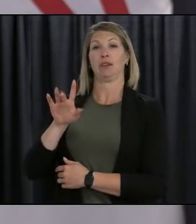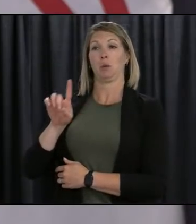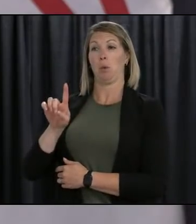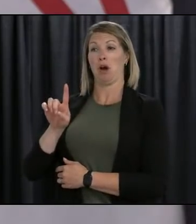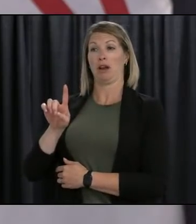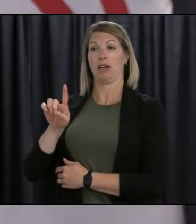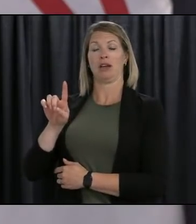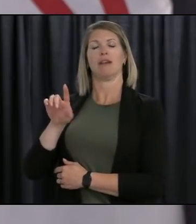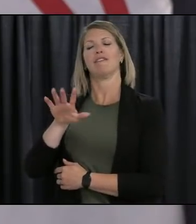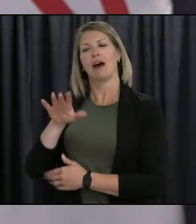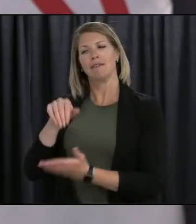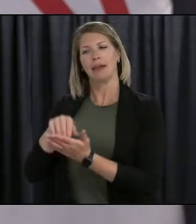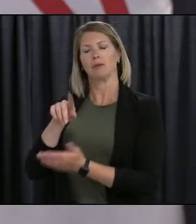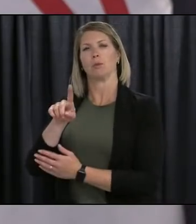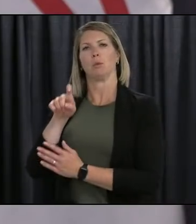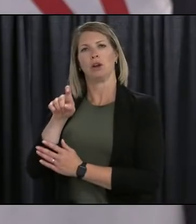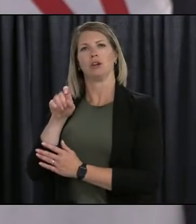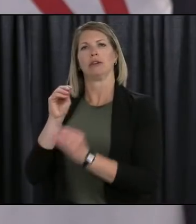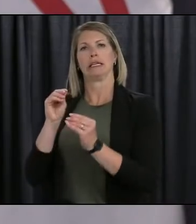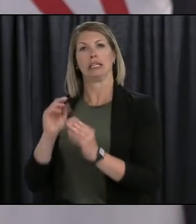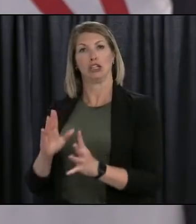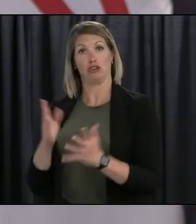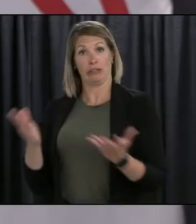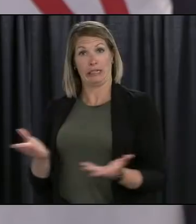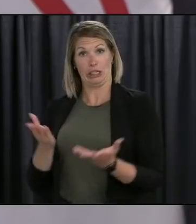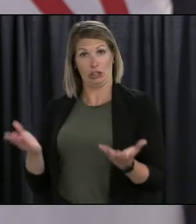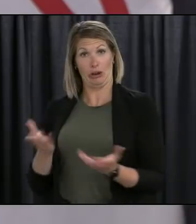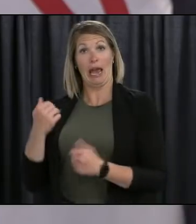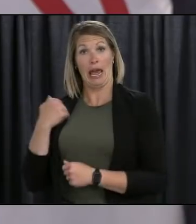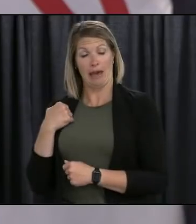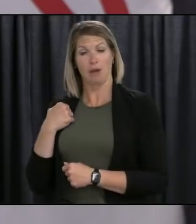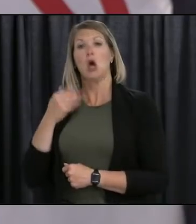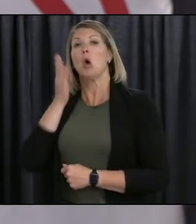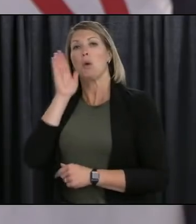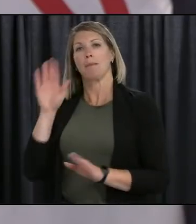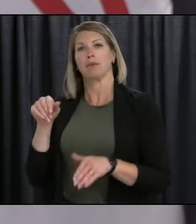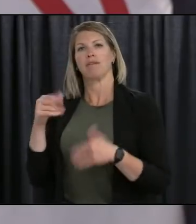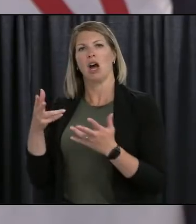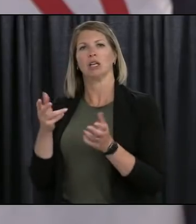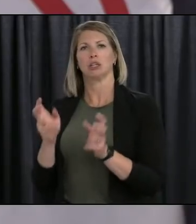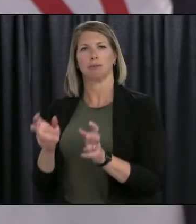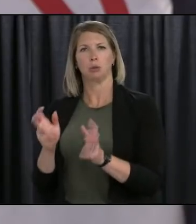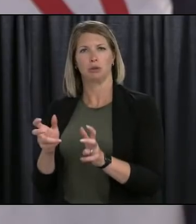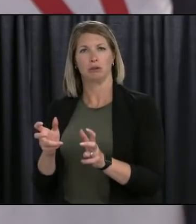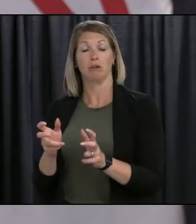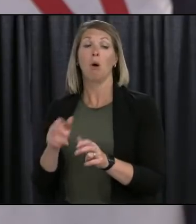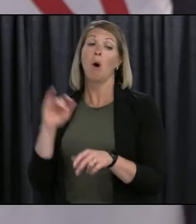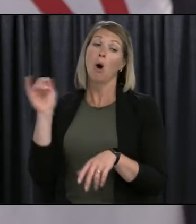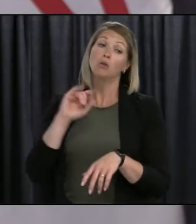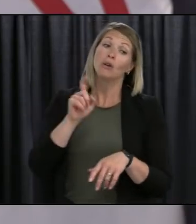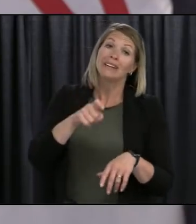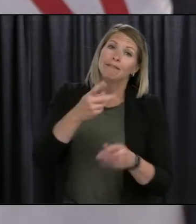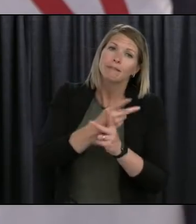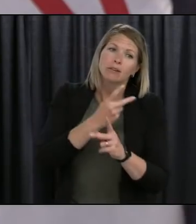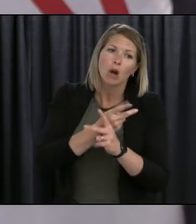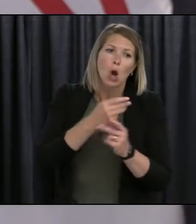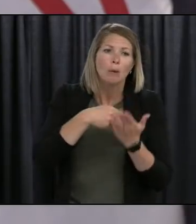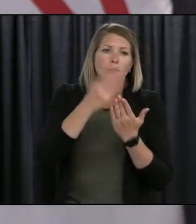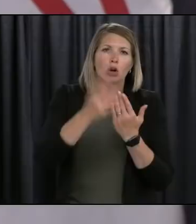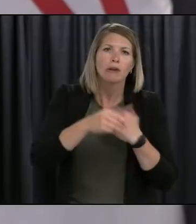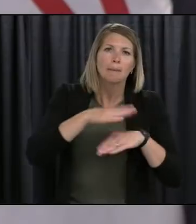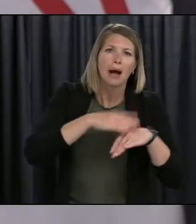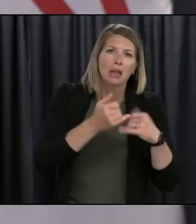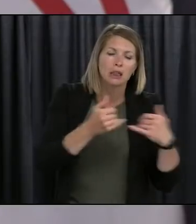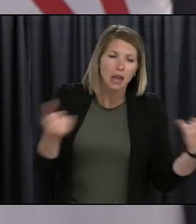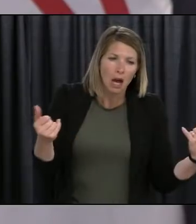to provide for remote online learning. Also was important that we get Chromebooks for the grades 7